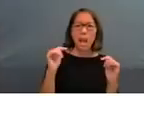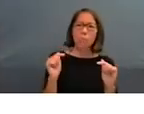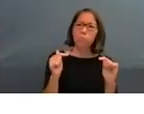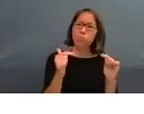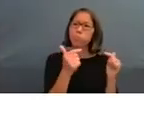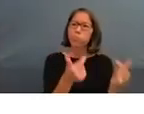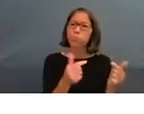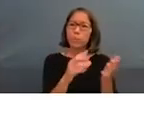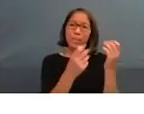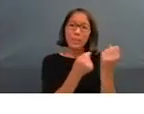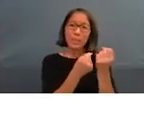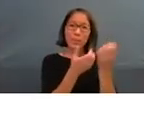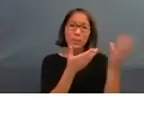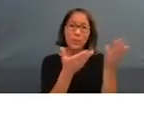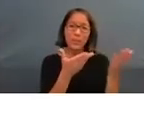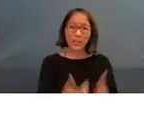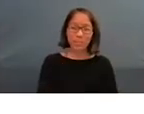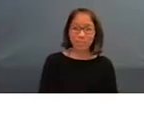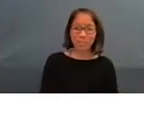to Student Support Services.